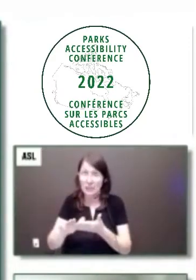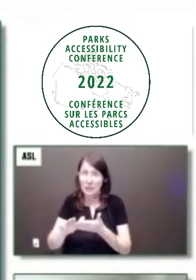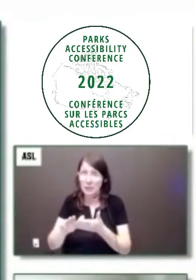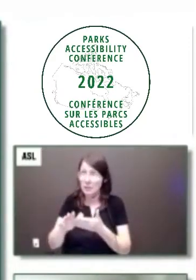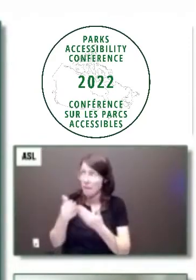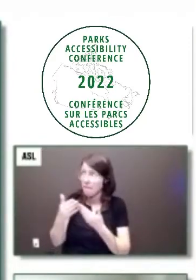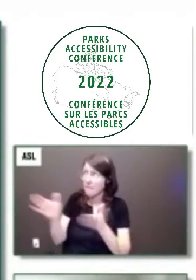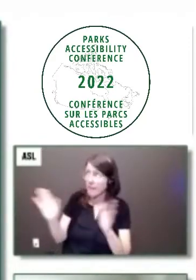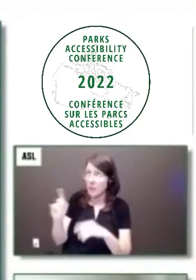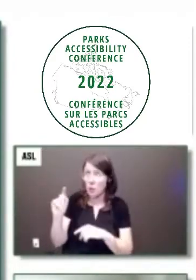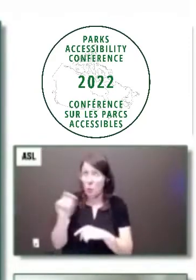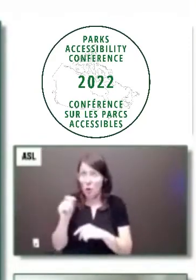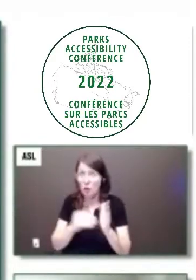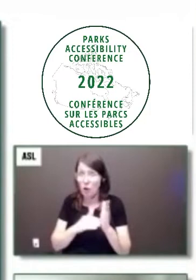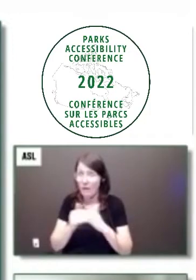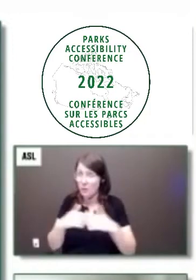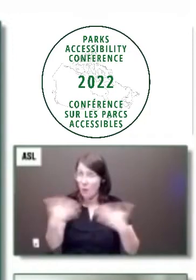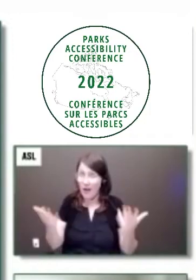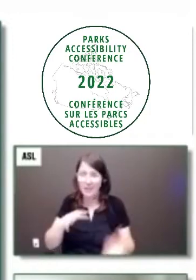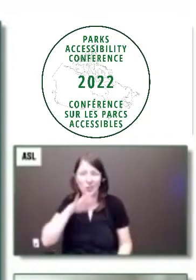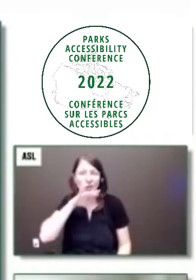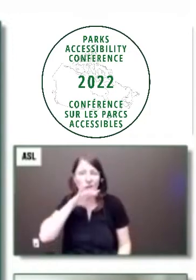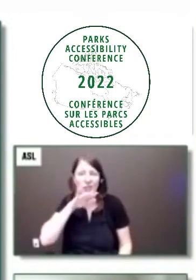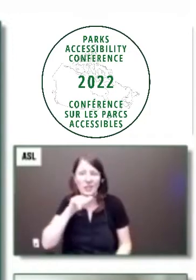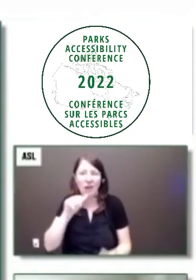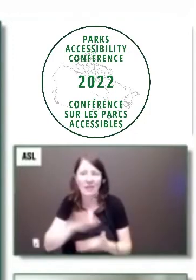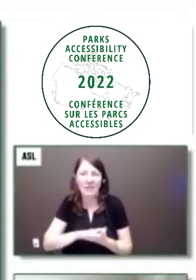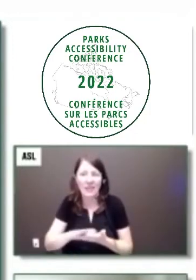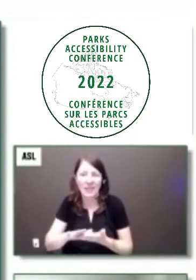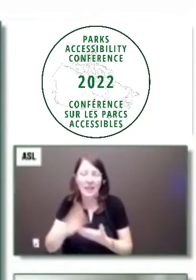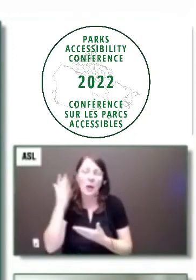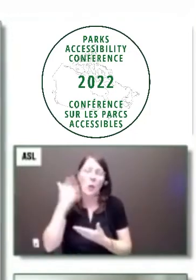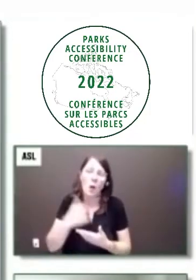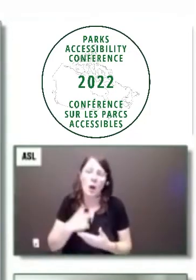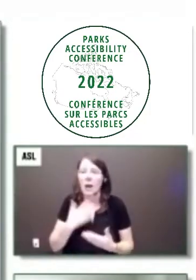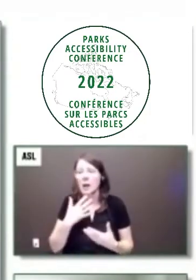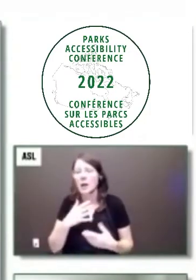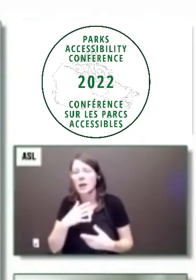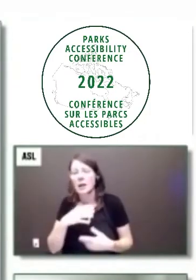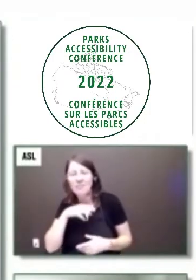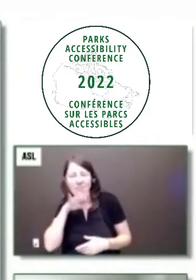parks, because of mud, water, and sand. Next slide.